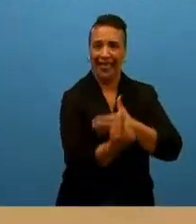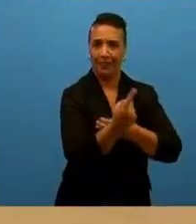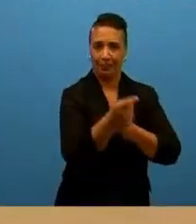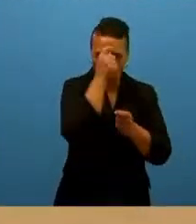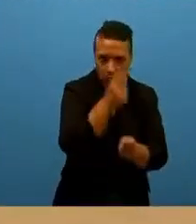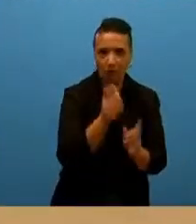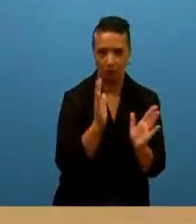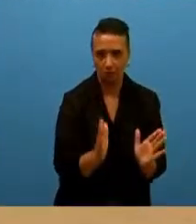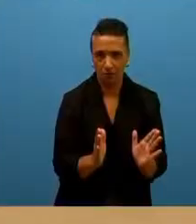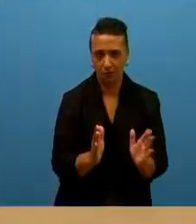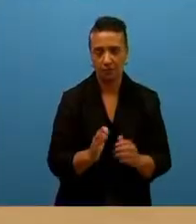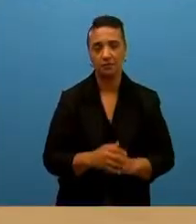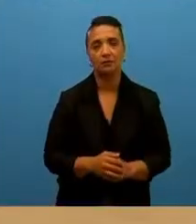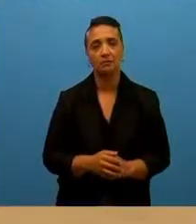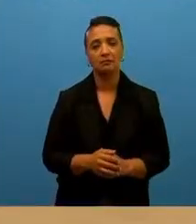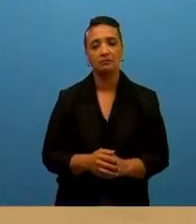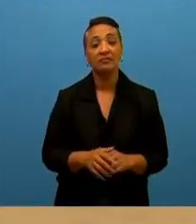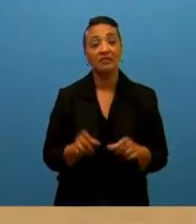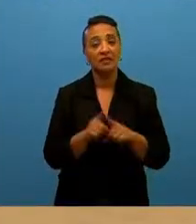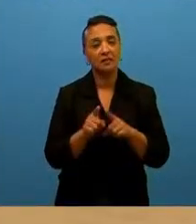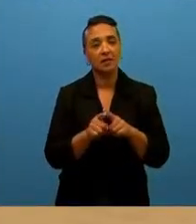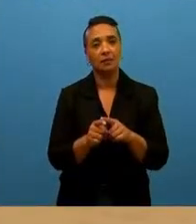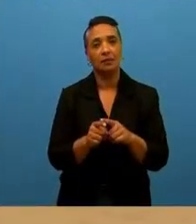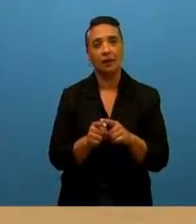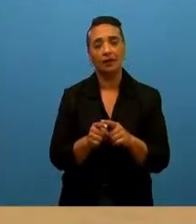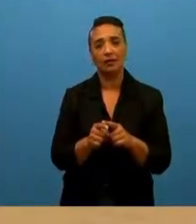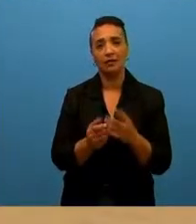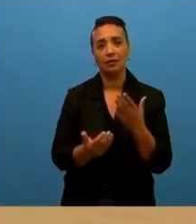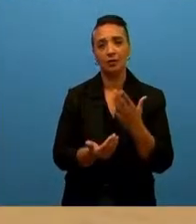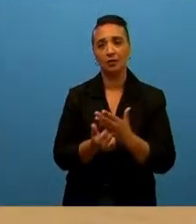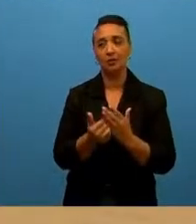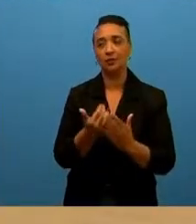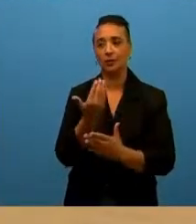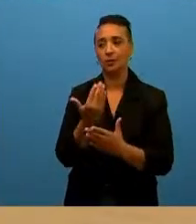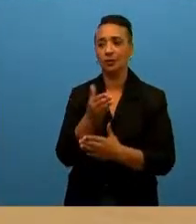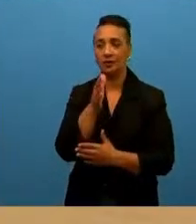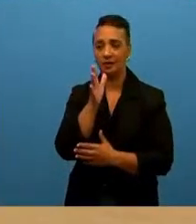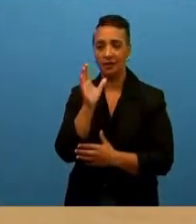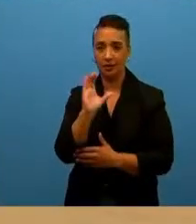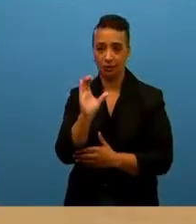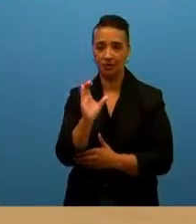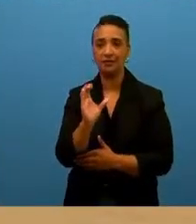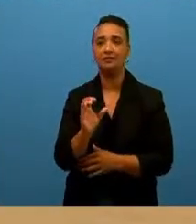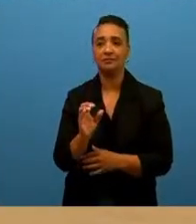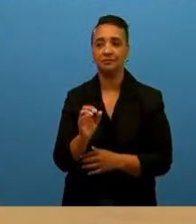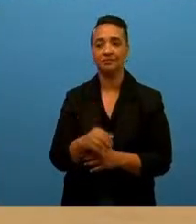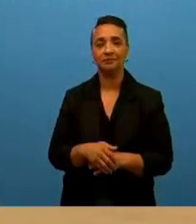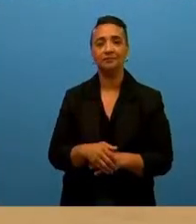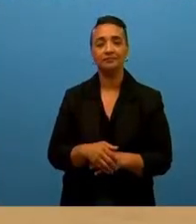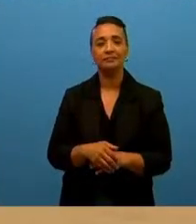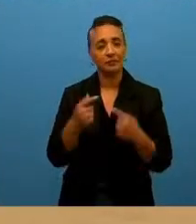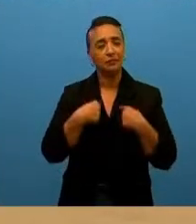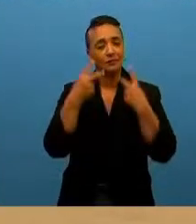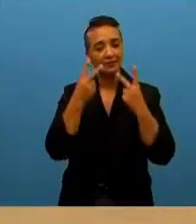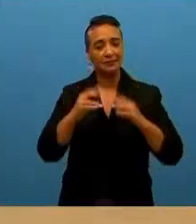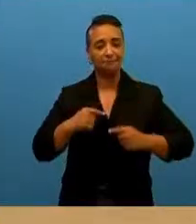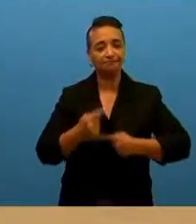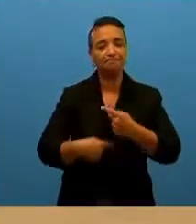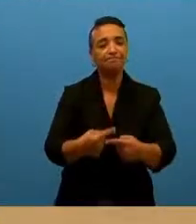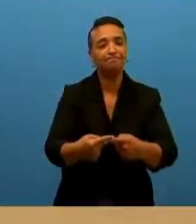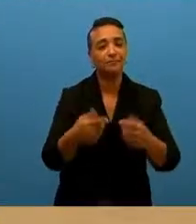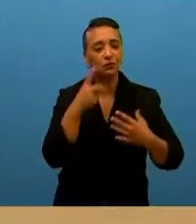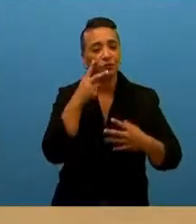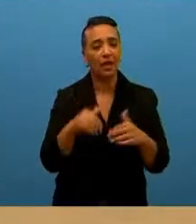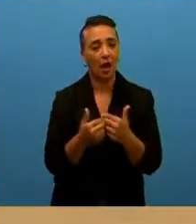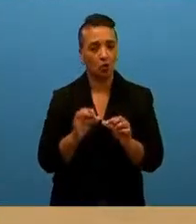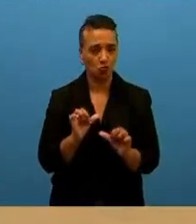territory, as done for New Caledonia. Indeed, we would like this process of decolonization to be provided